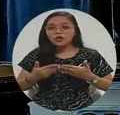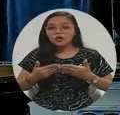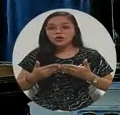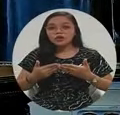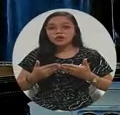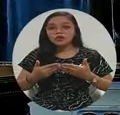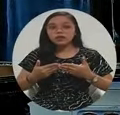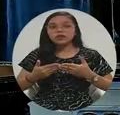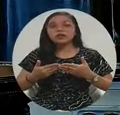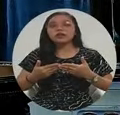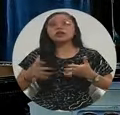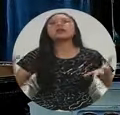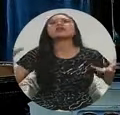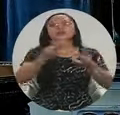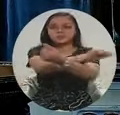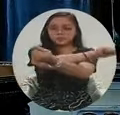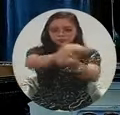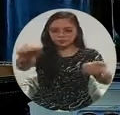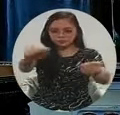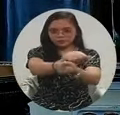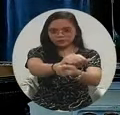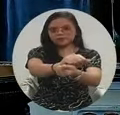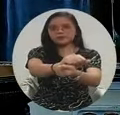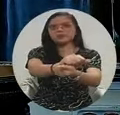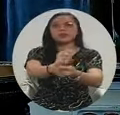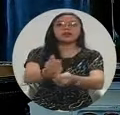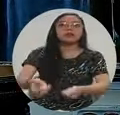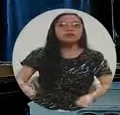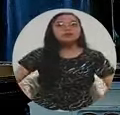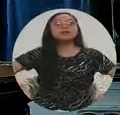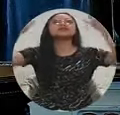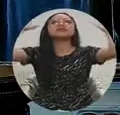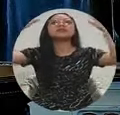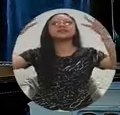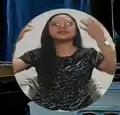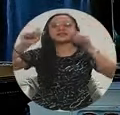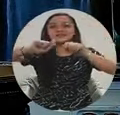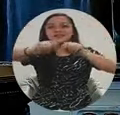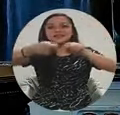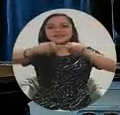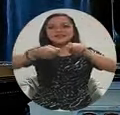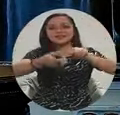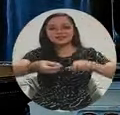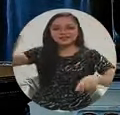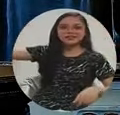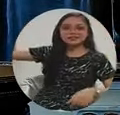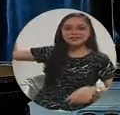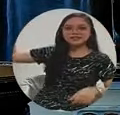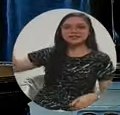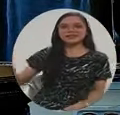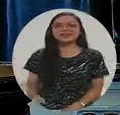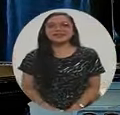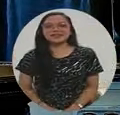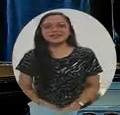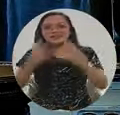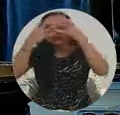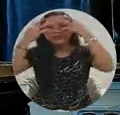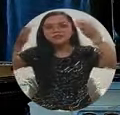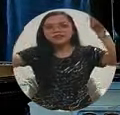He's going to do something that is different than what he did in the past. Any achievement, I'm going to